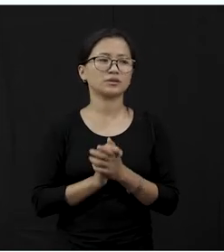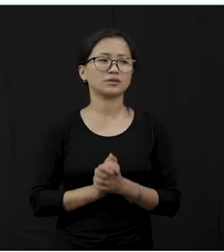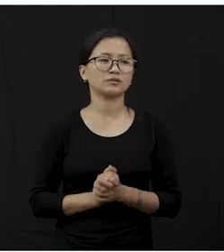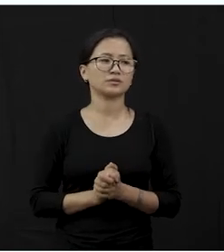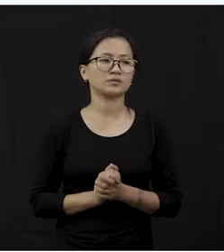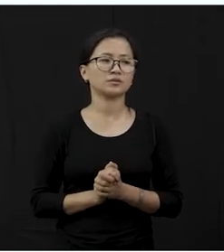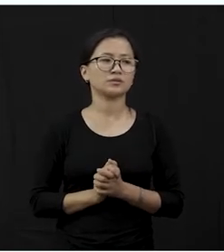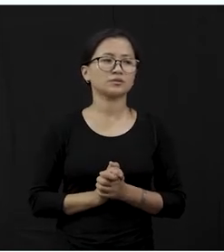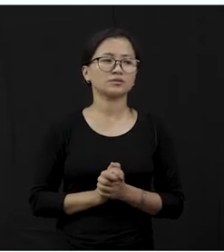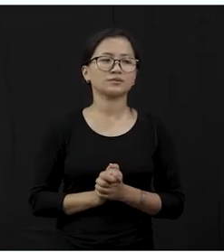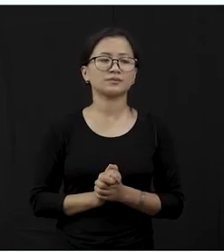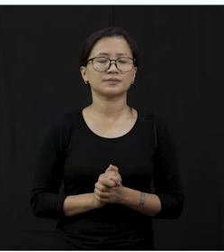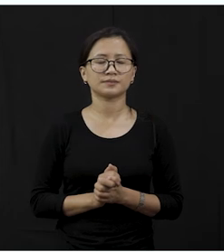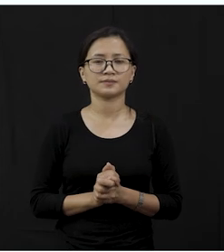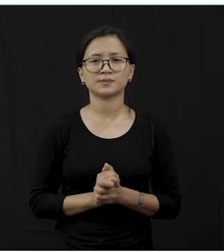28,341.